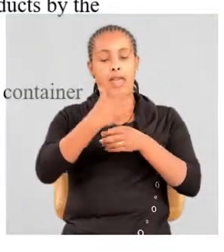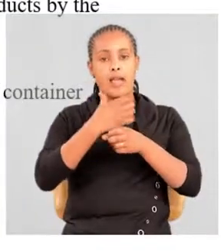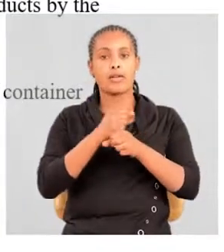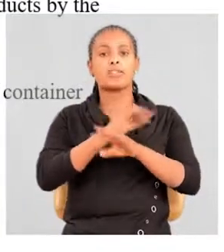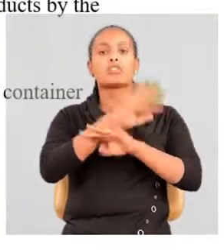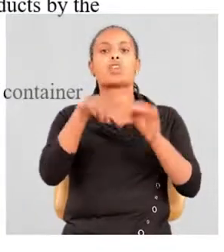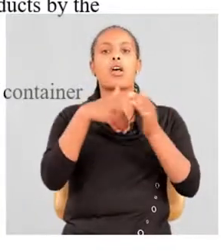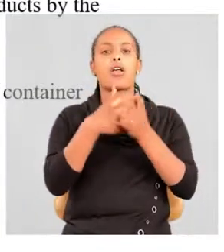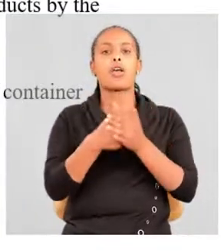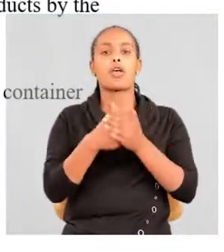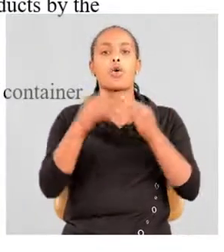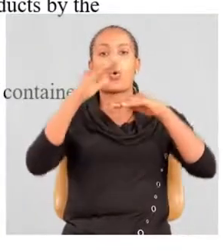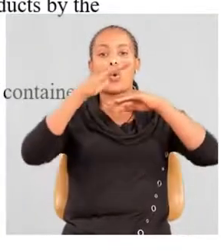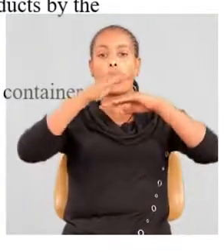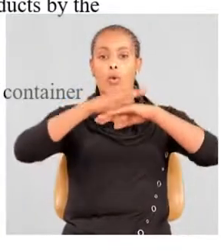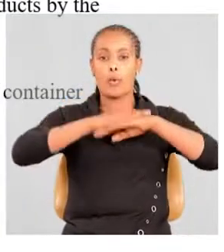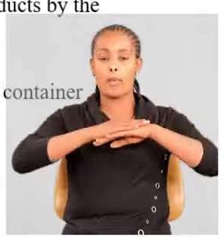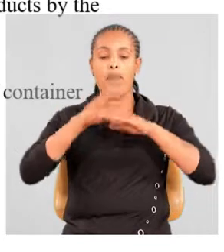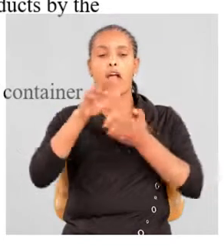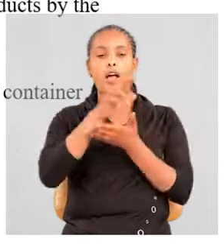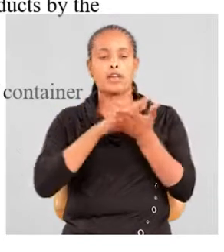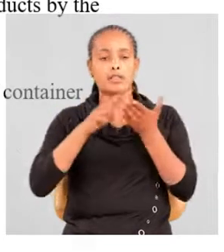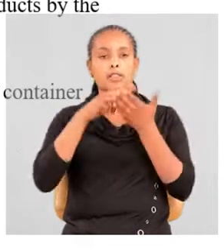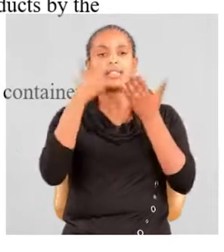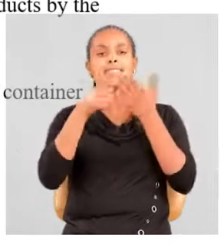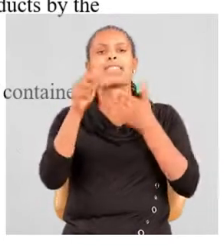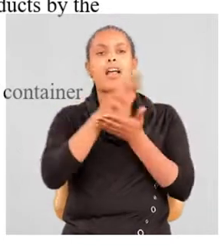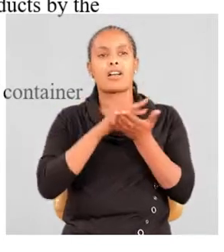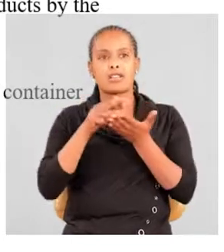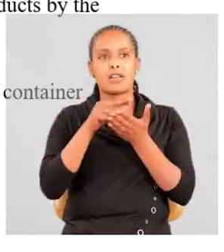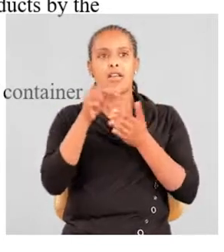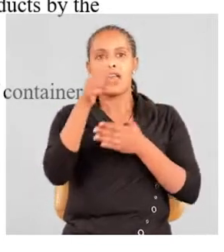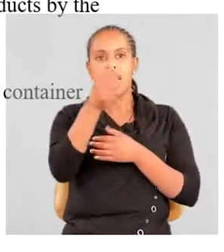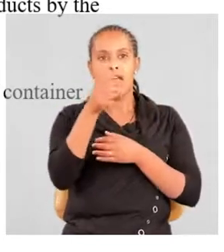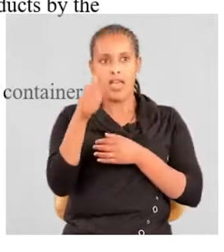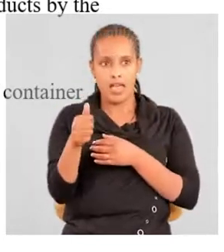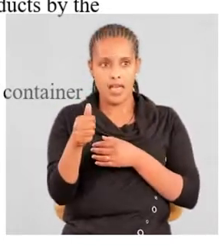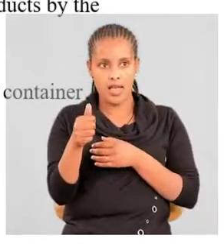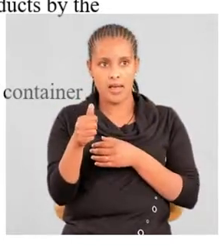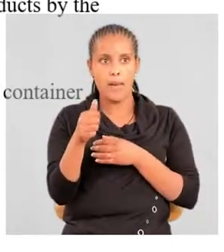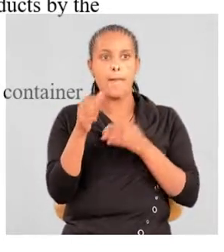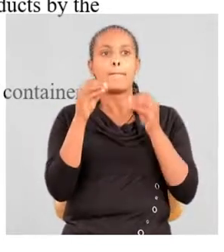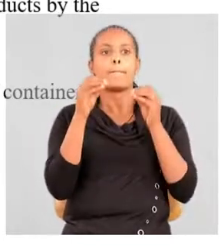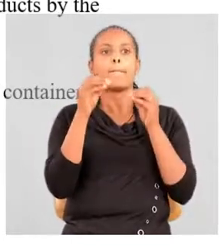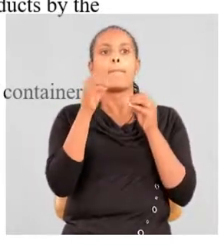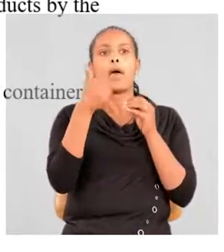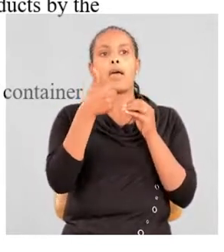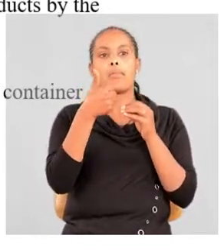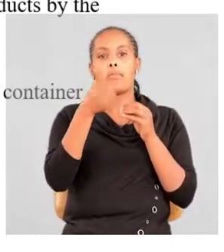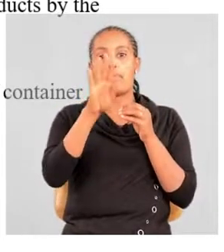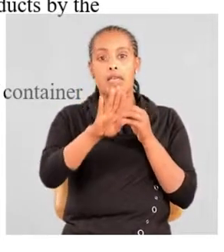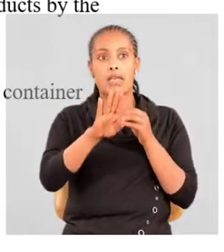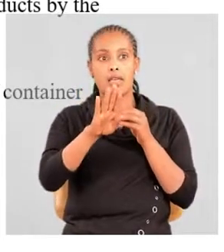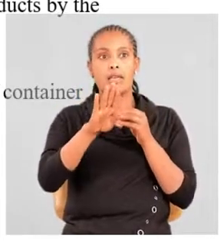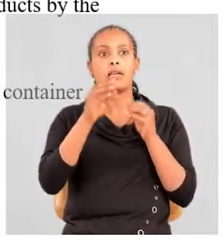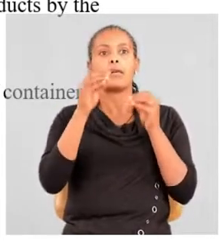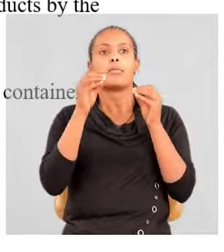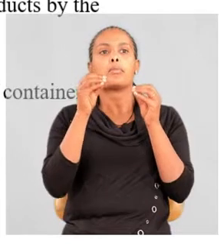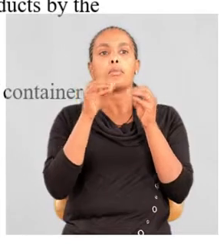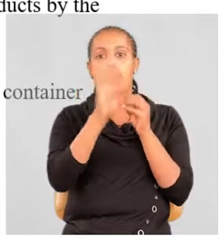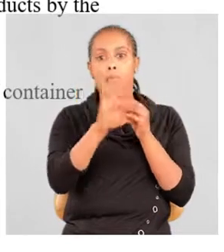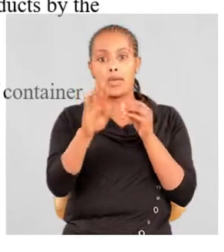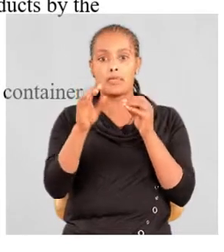a general equilibrium reaction. This reaction AM plus B in equilibrium